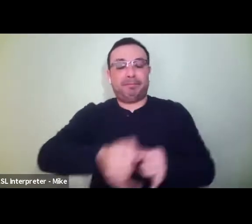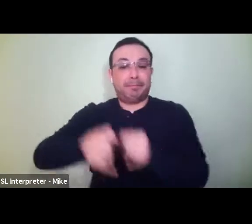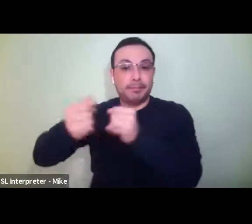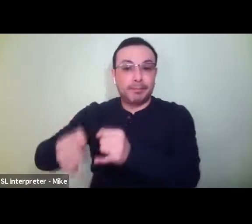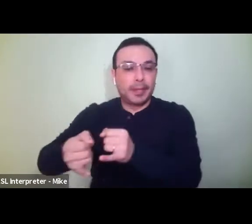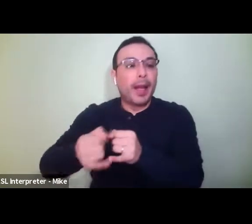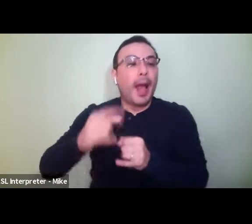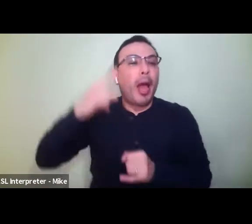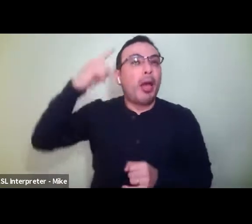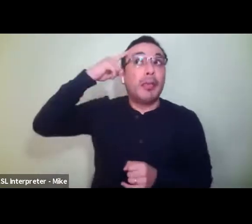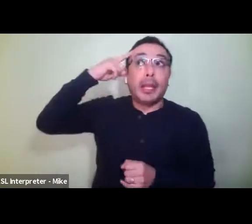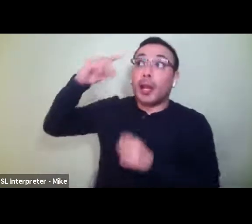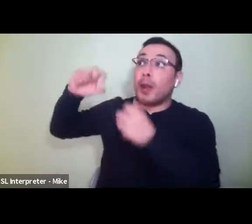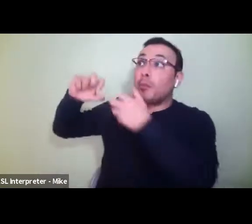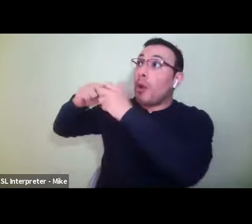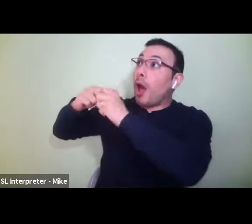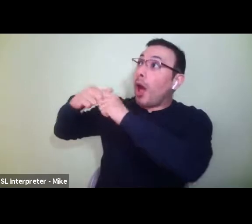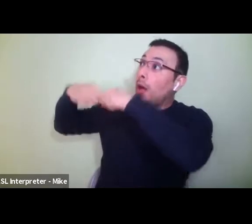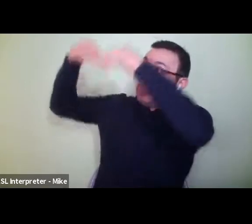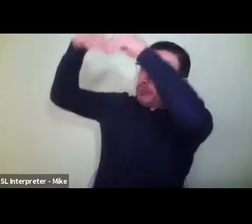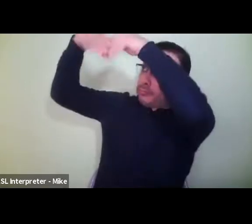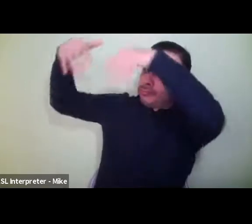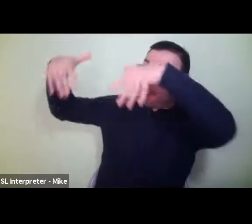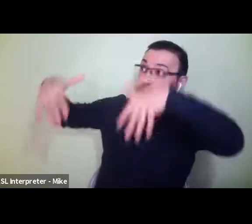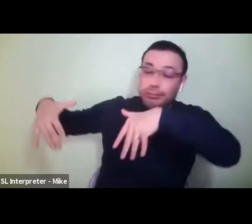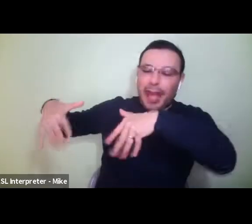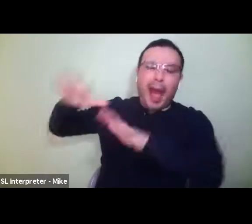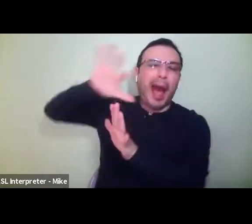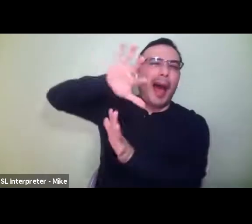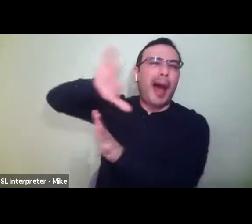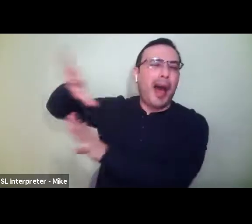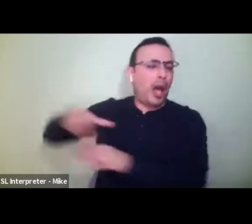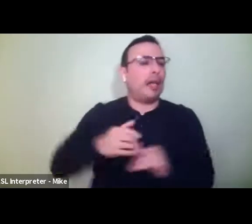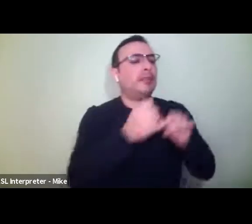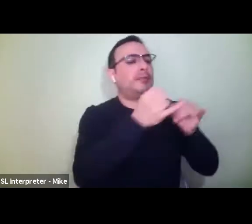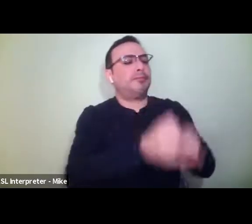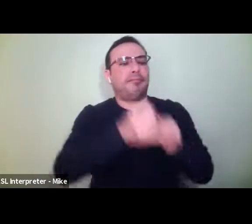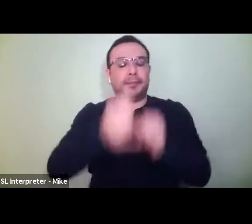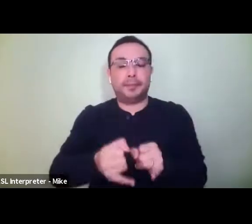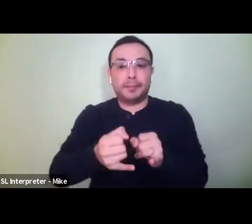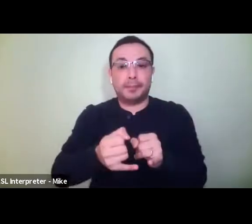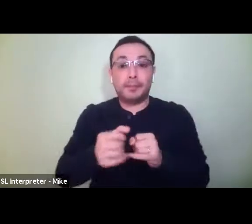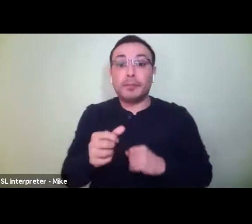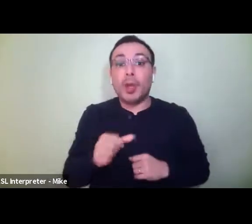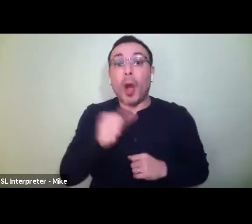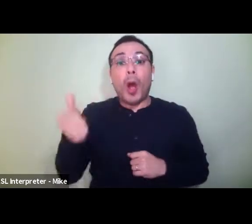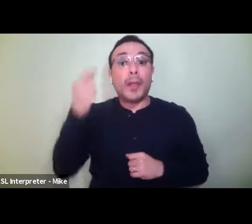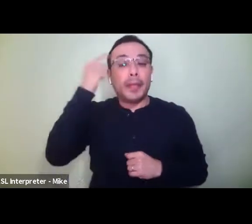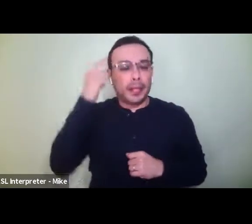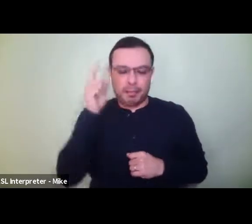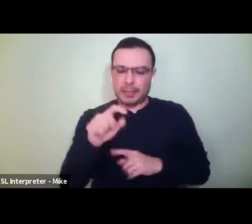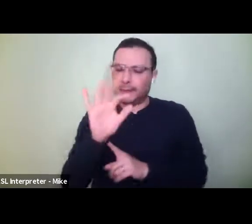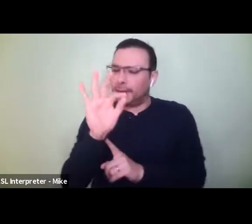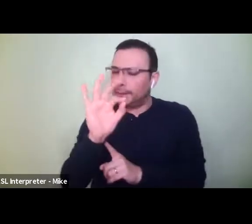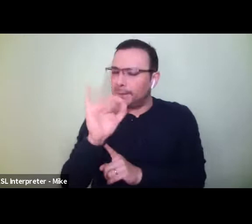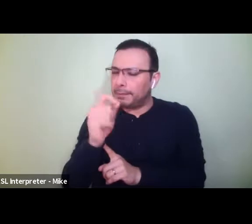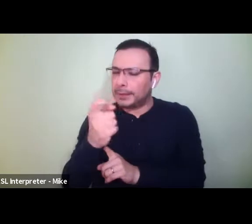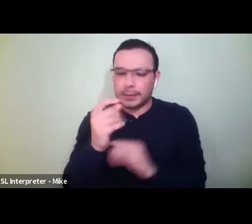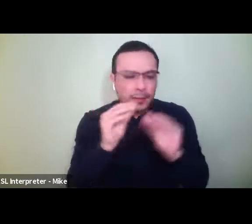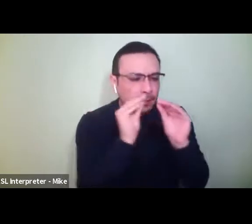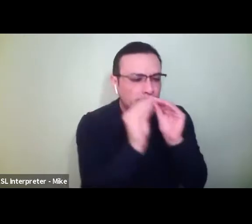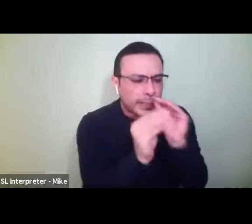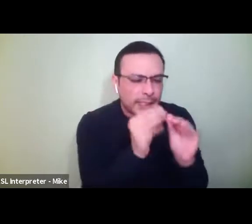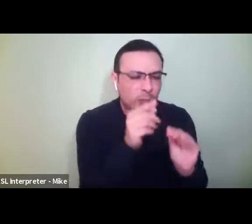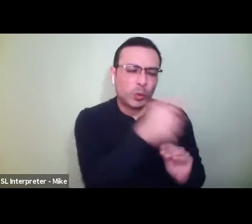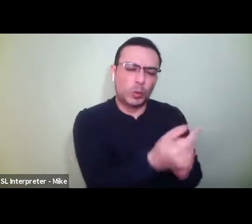problems. It translates into fixing us, which means making us into something that conforms to